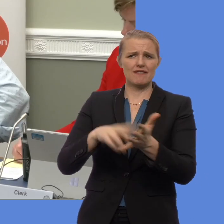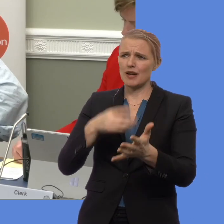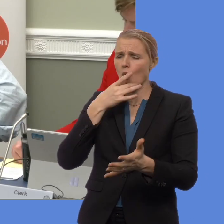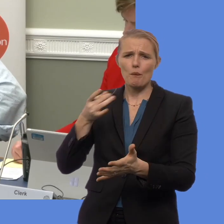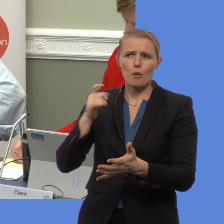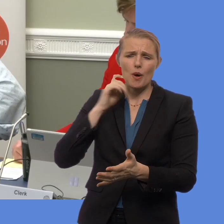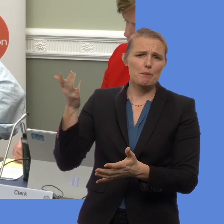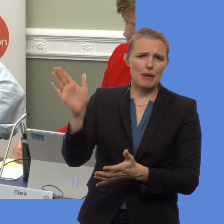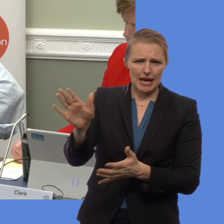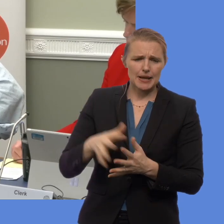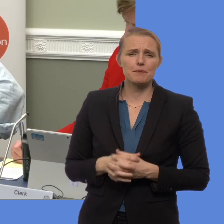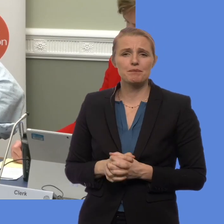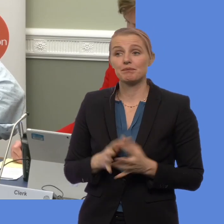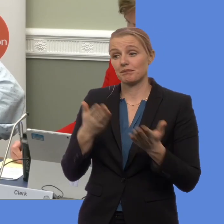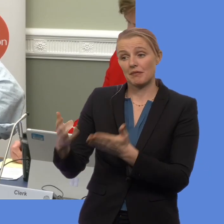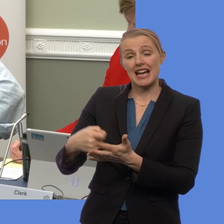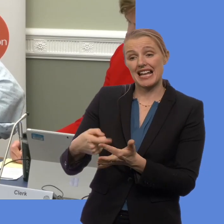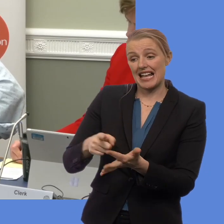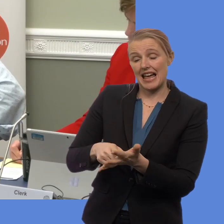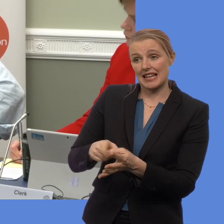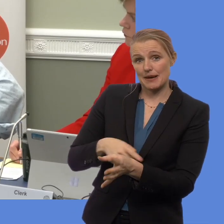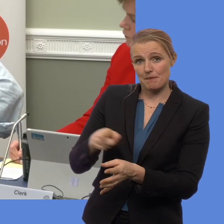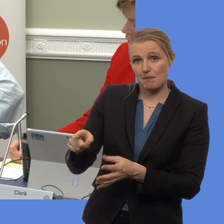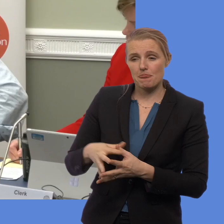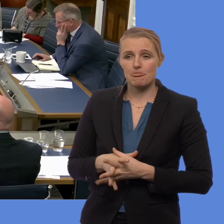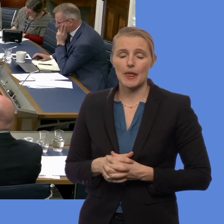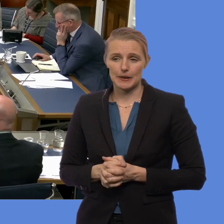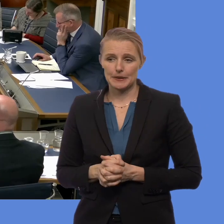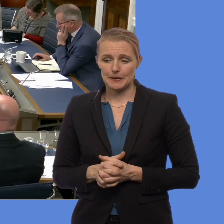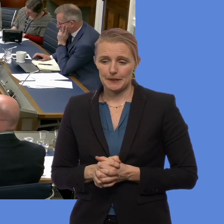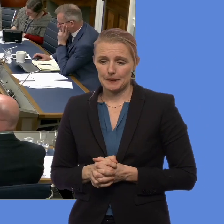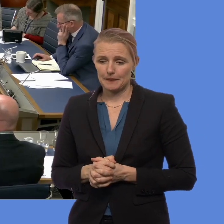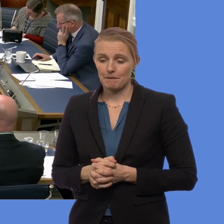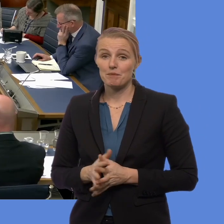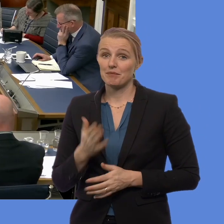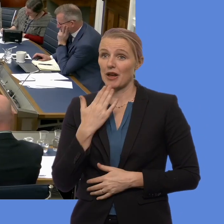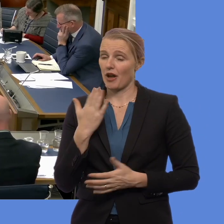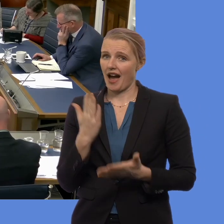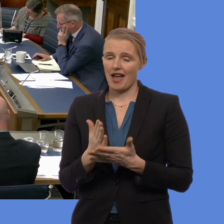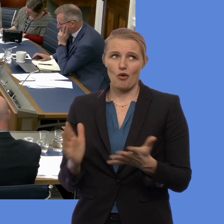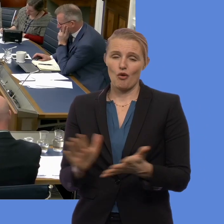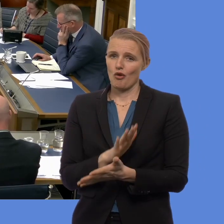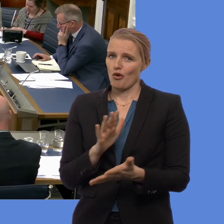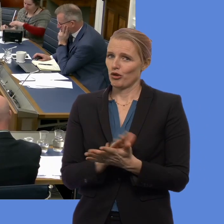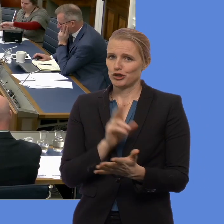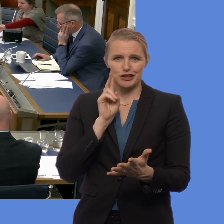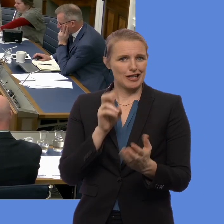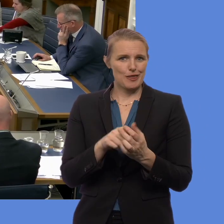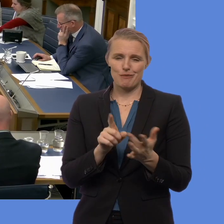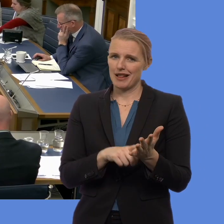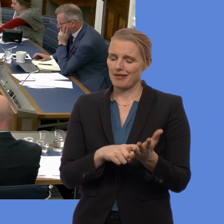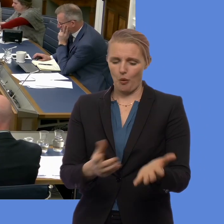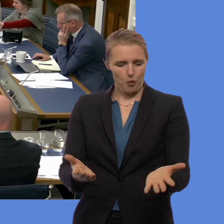So we'll go to Kelly then, please. Thank you very much. And I absolutely welcome the sign language bill. To my